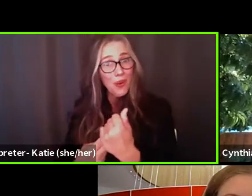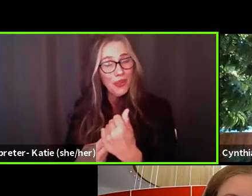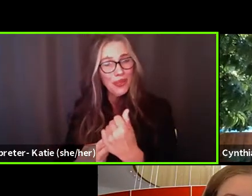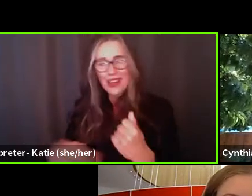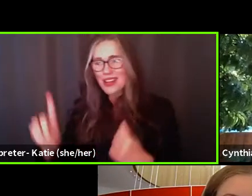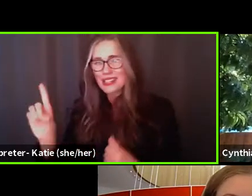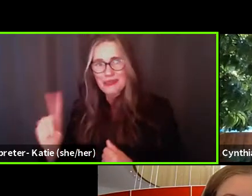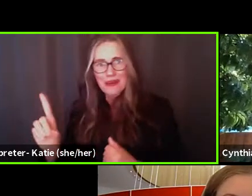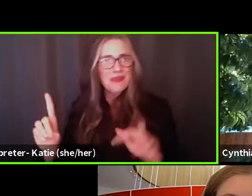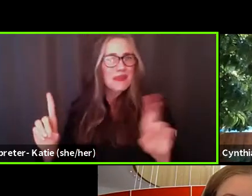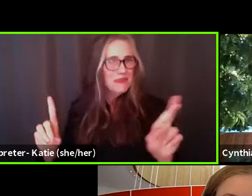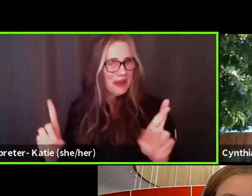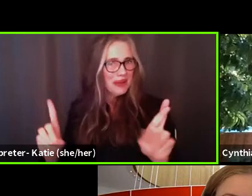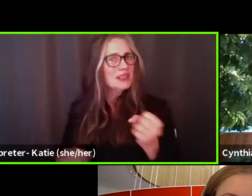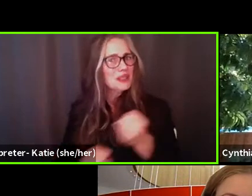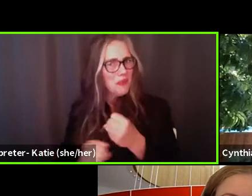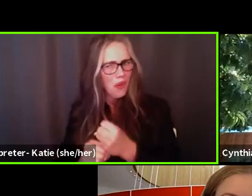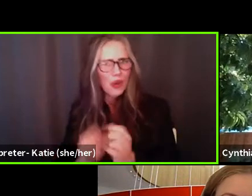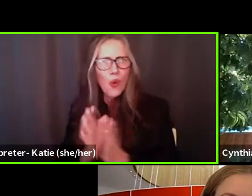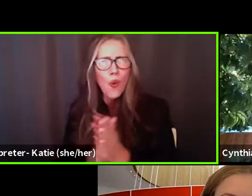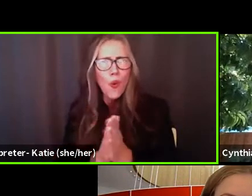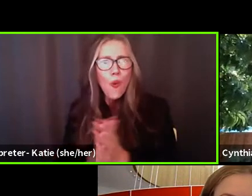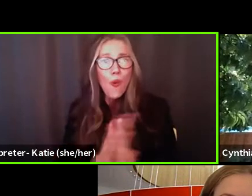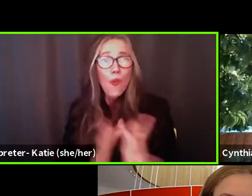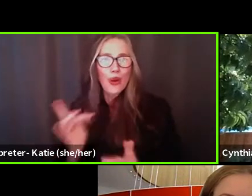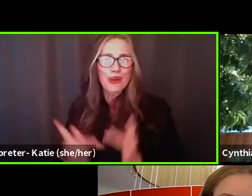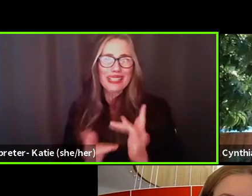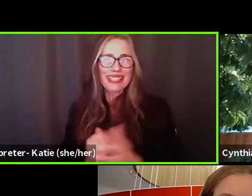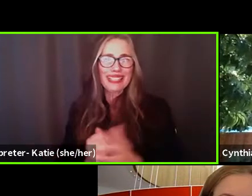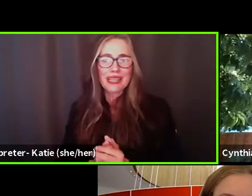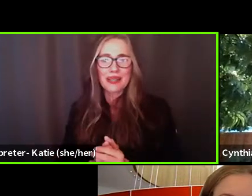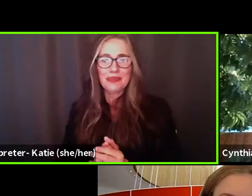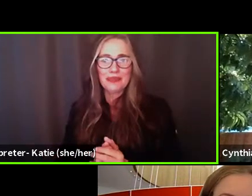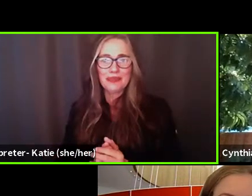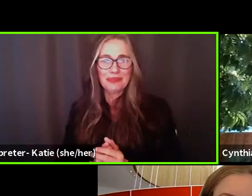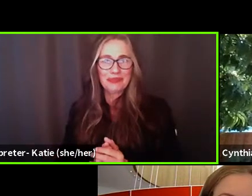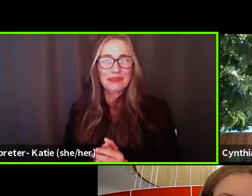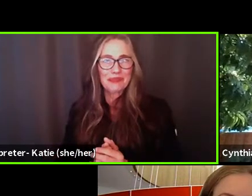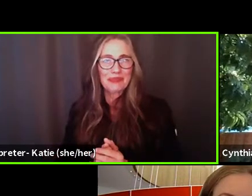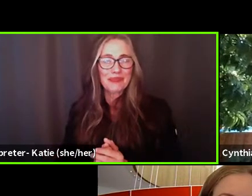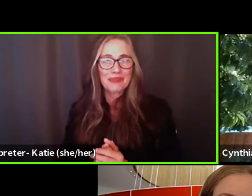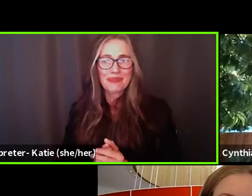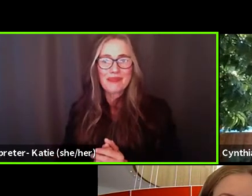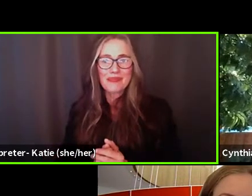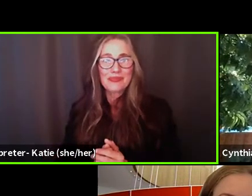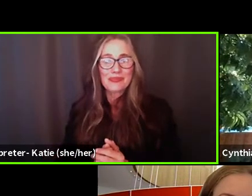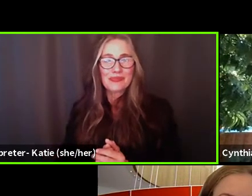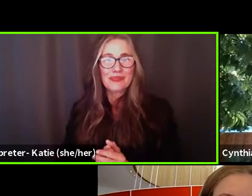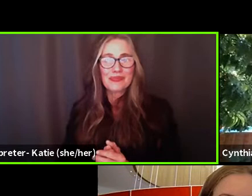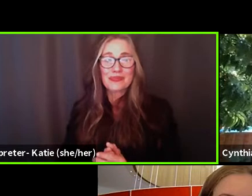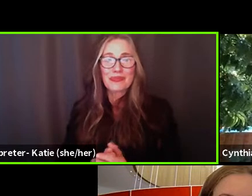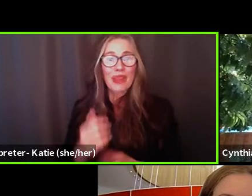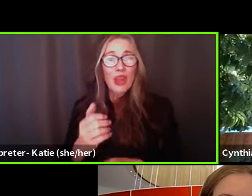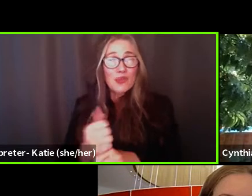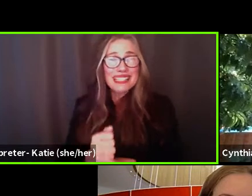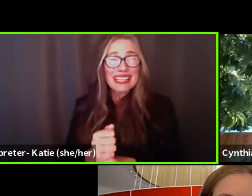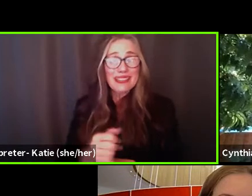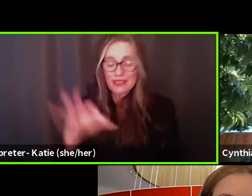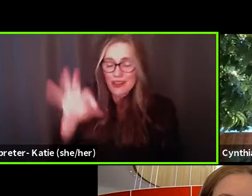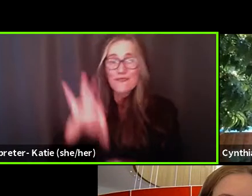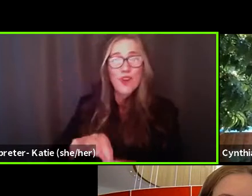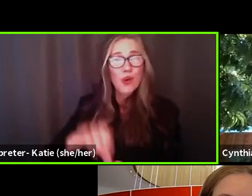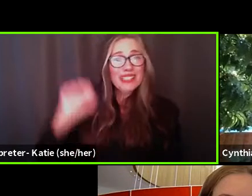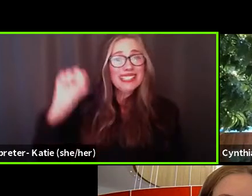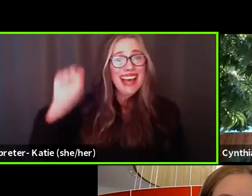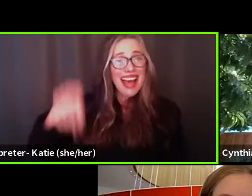very excited about we received 79 uh i votes in support of ab1007 and